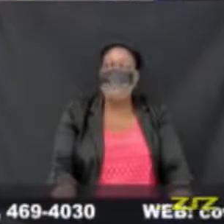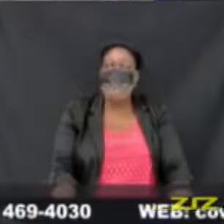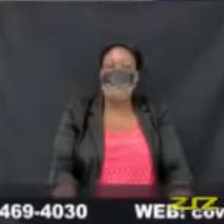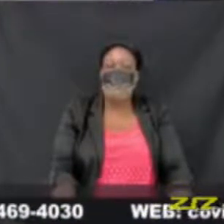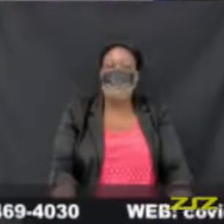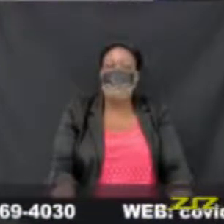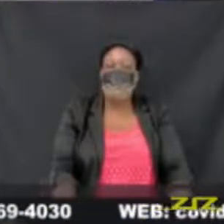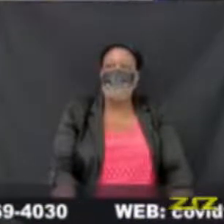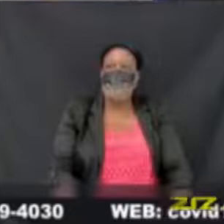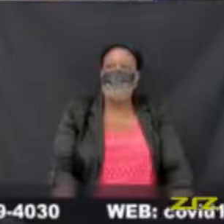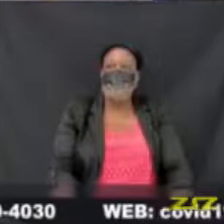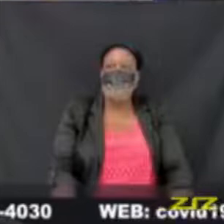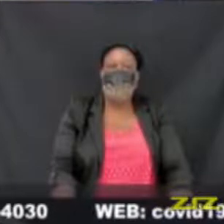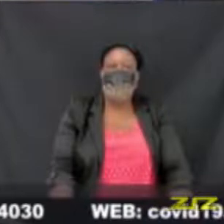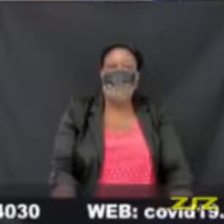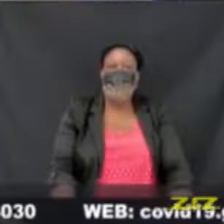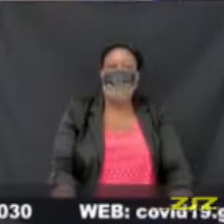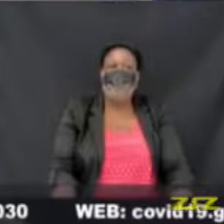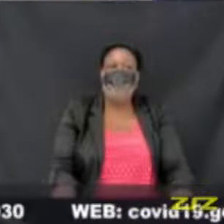Were you going to present?